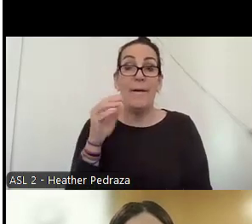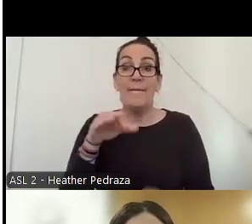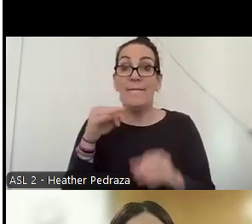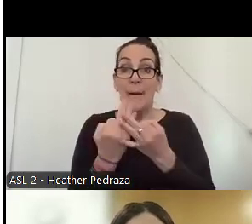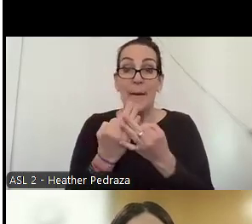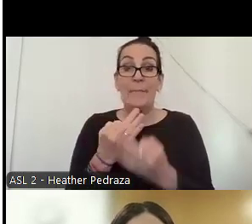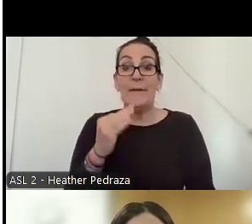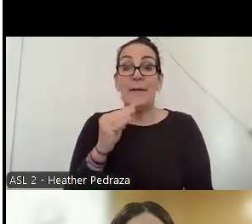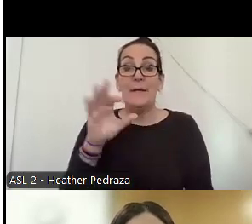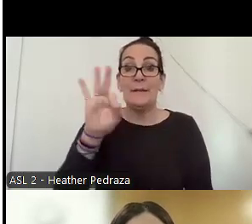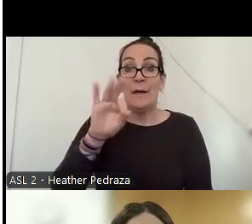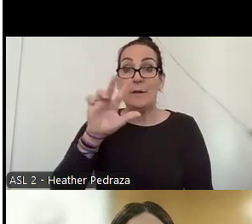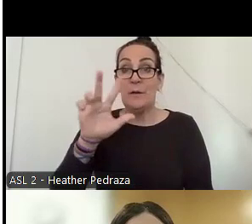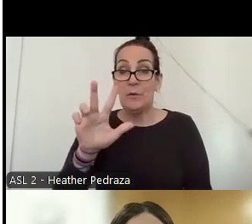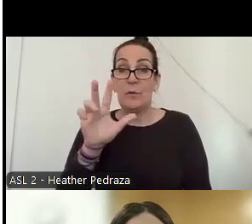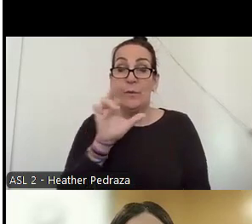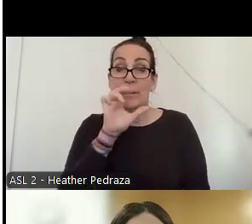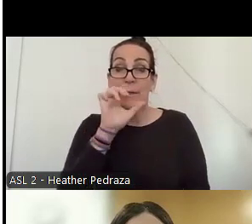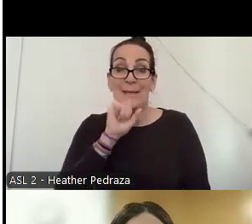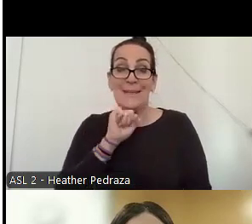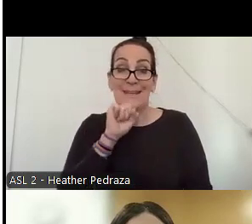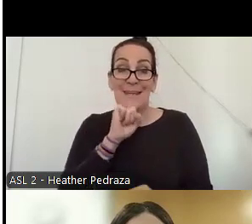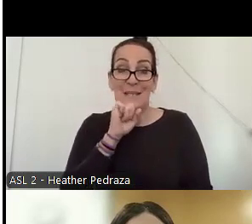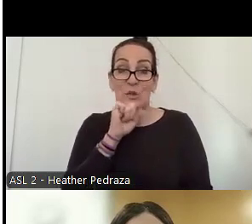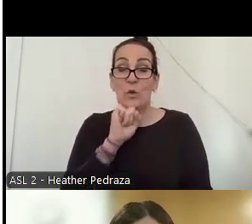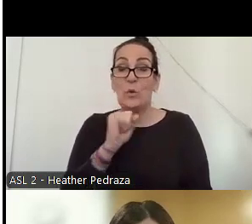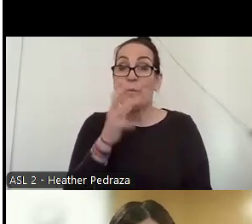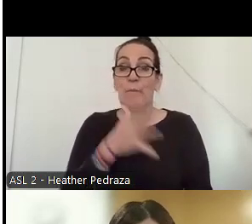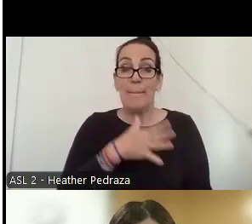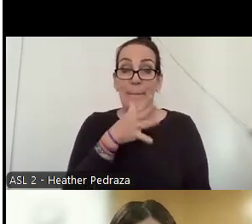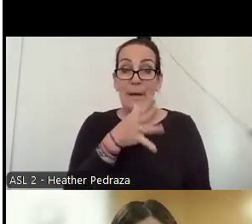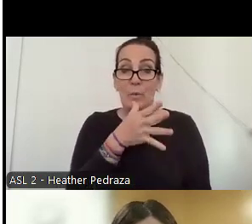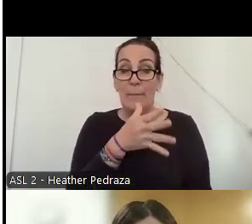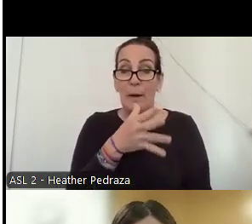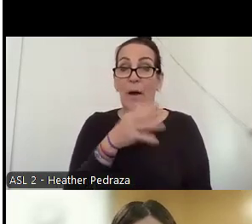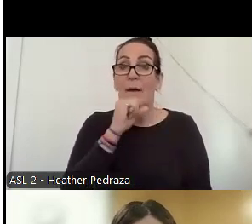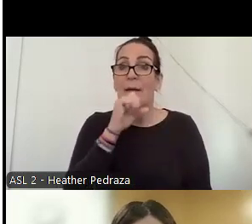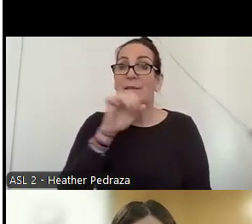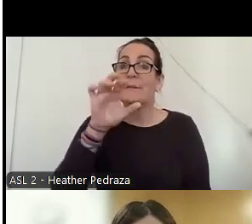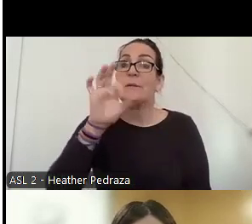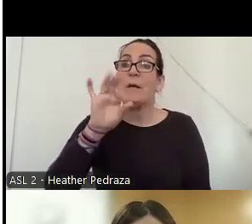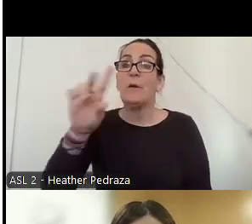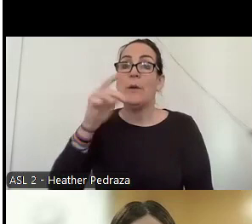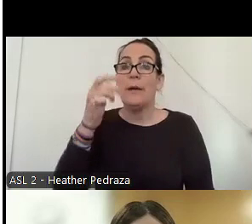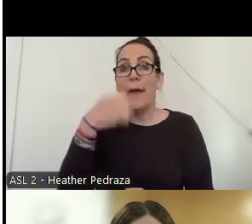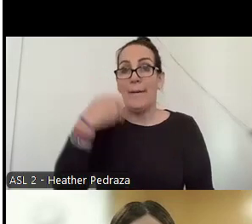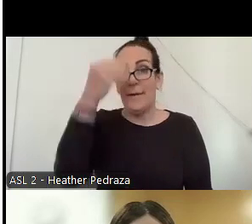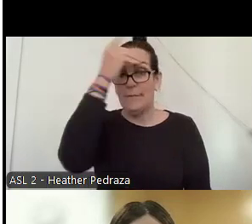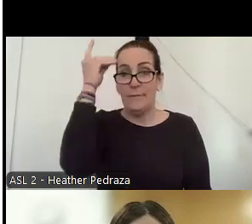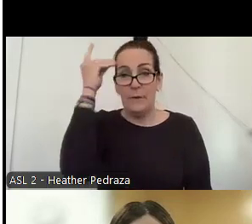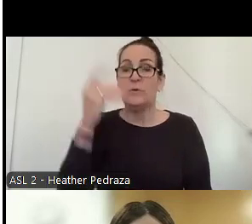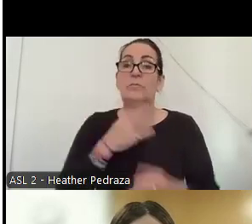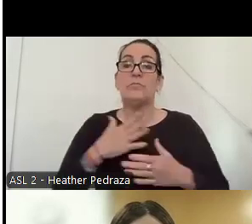hits close to home. So I was very happy and honored to, be able to apply for this and to be a part of it.